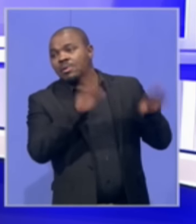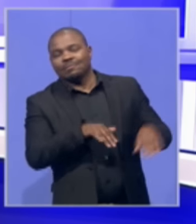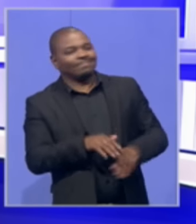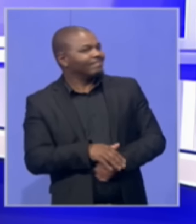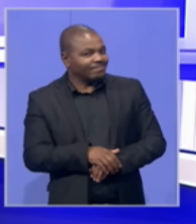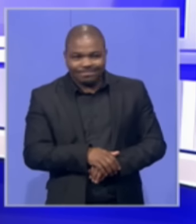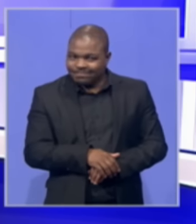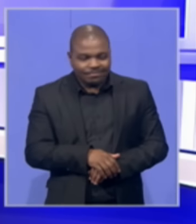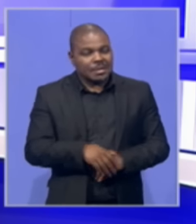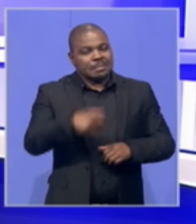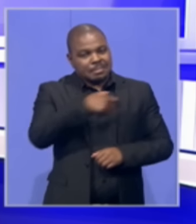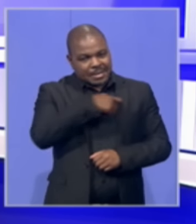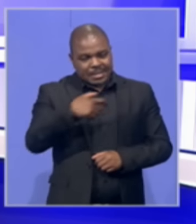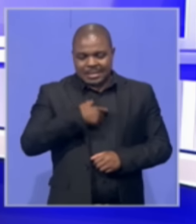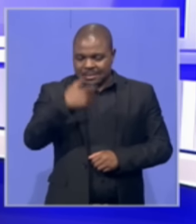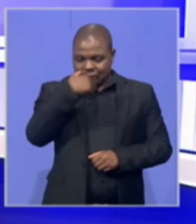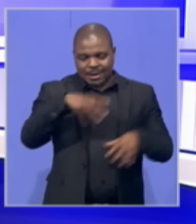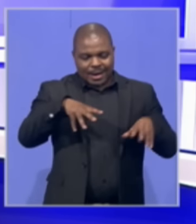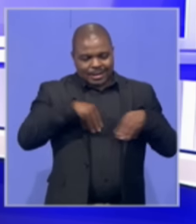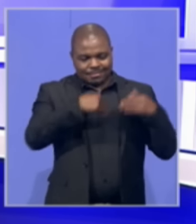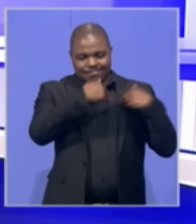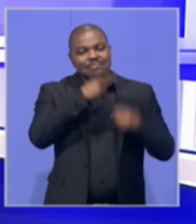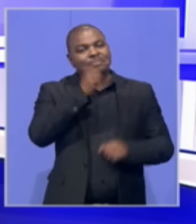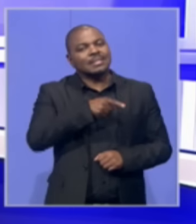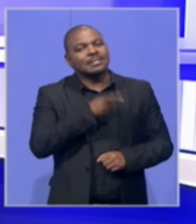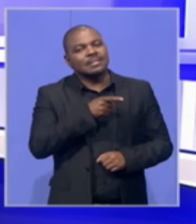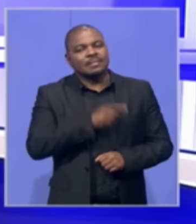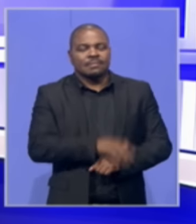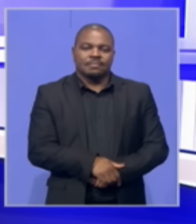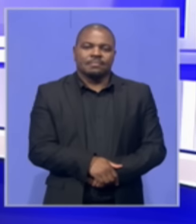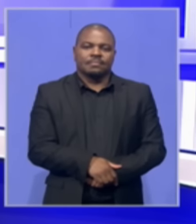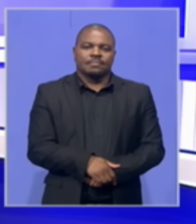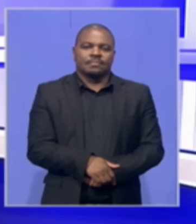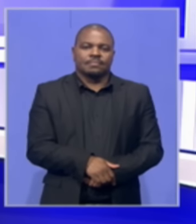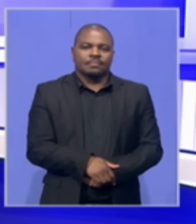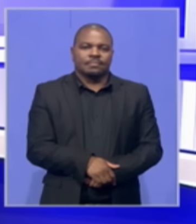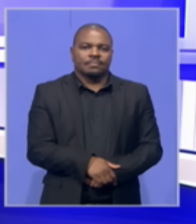mo president Ramaphosa a rwesiwa maikarabelo.